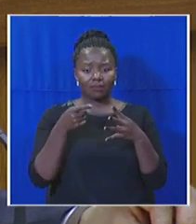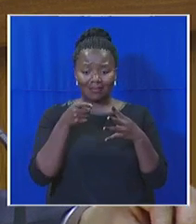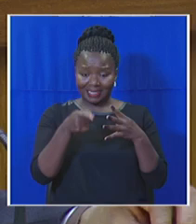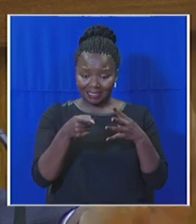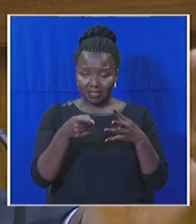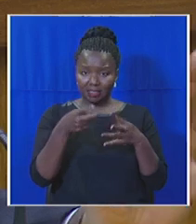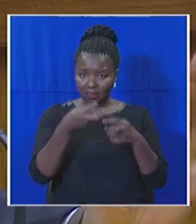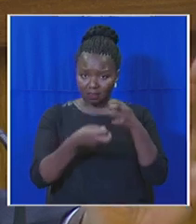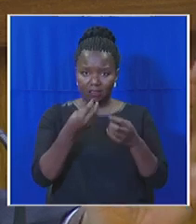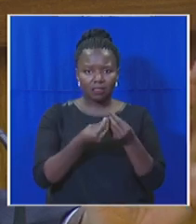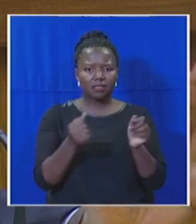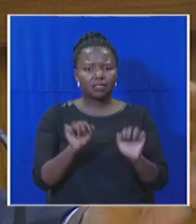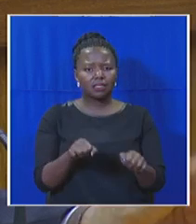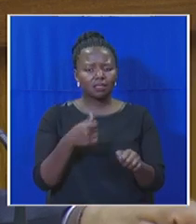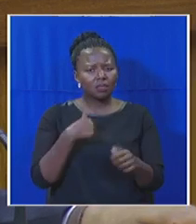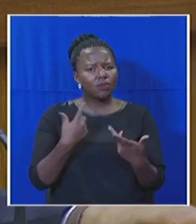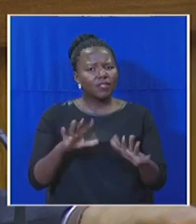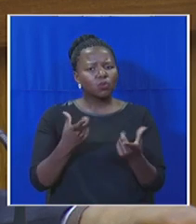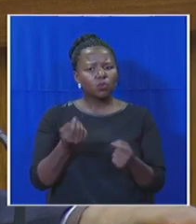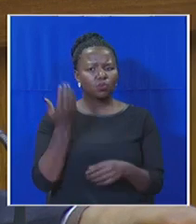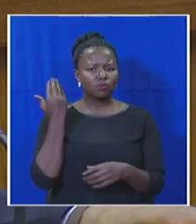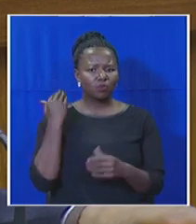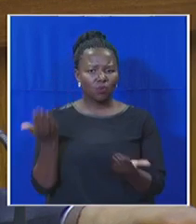areas. That's what we have done.